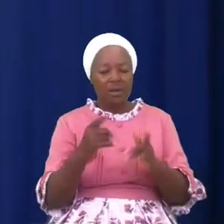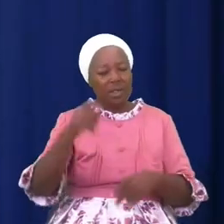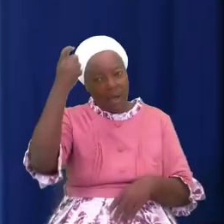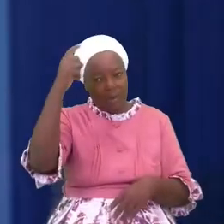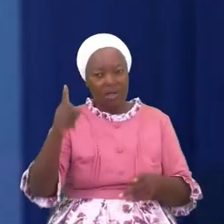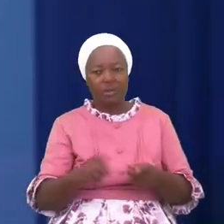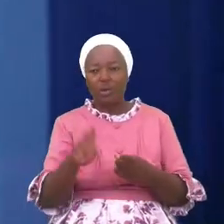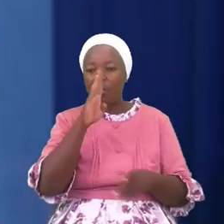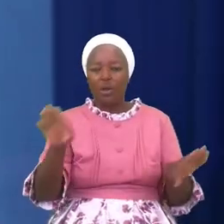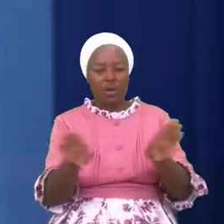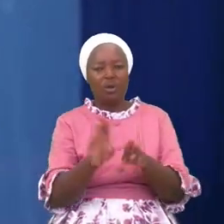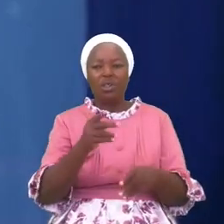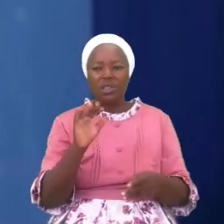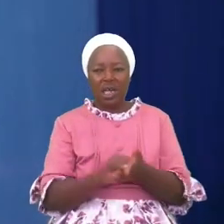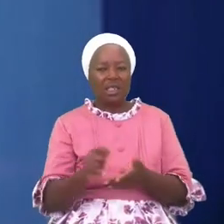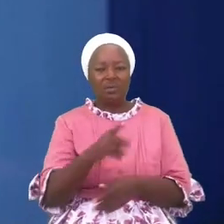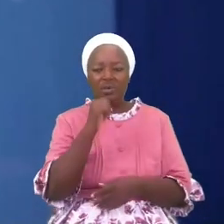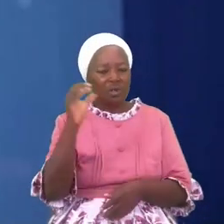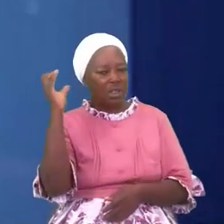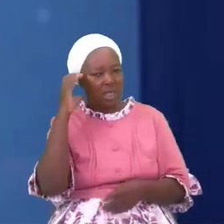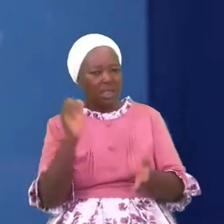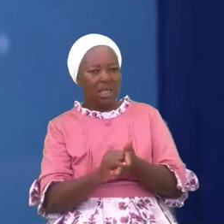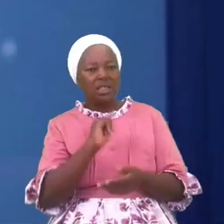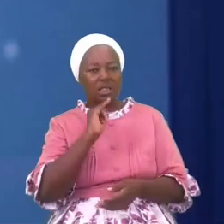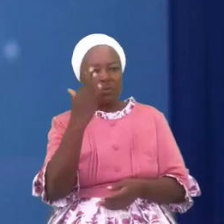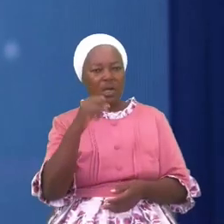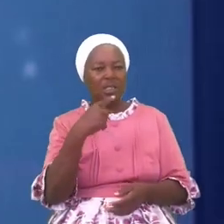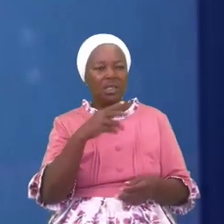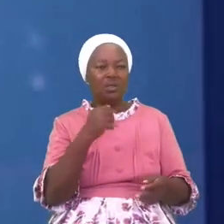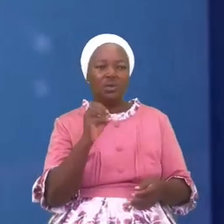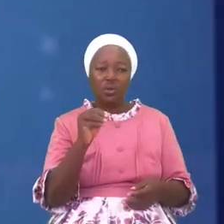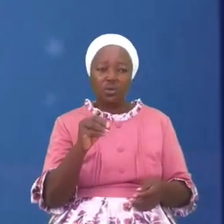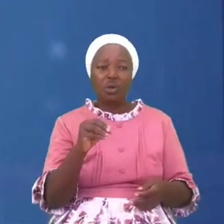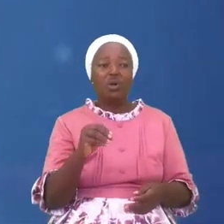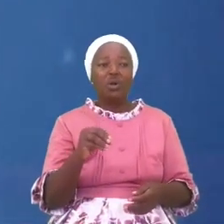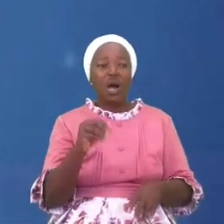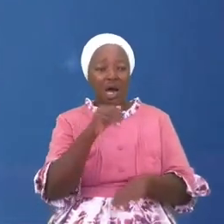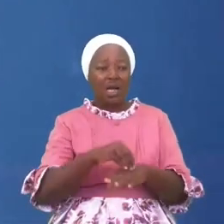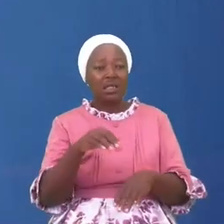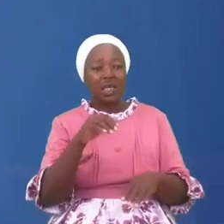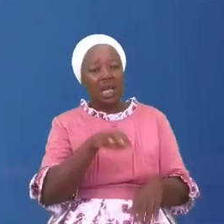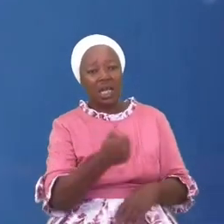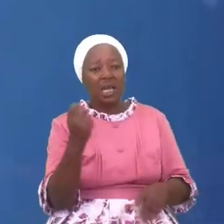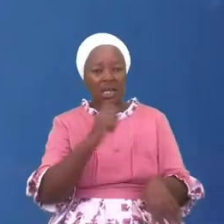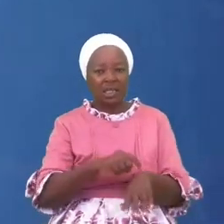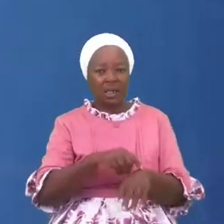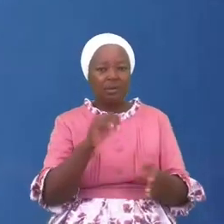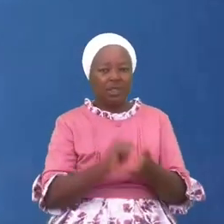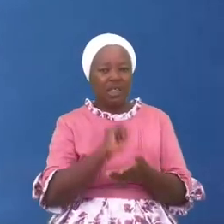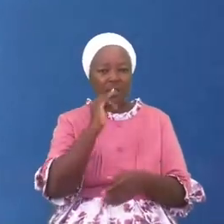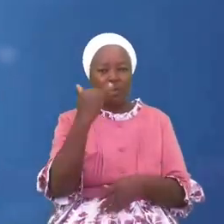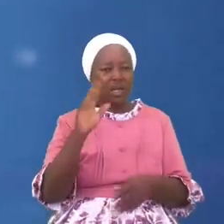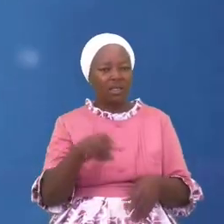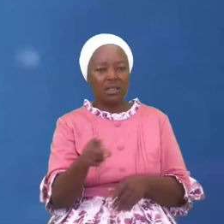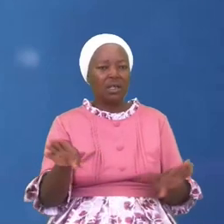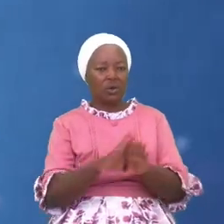says, lest at any time, that's why they close their eyes, that's why they block their vision. It says, lest